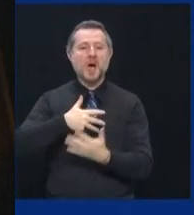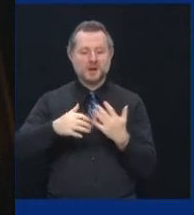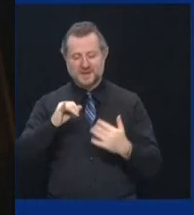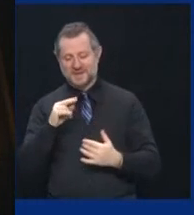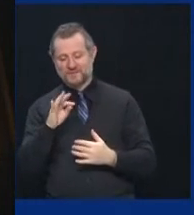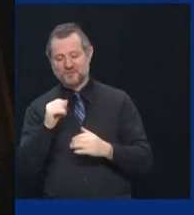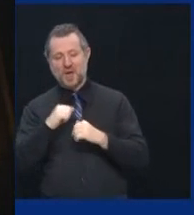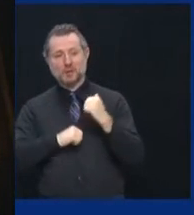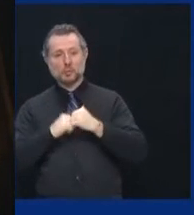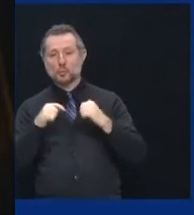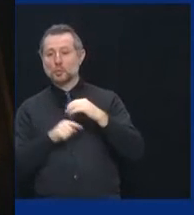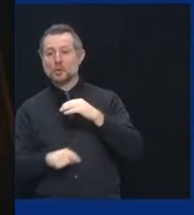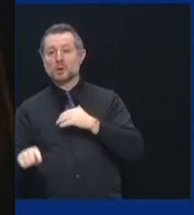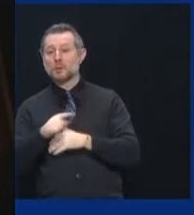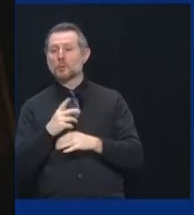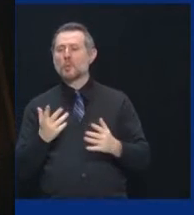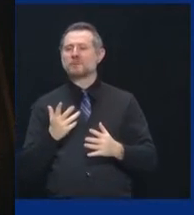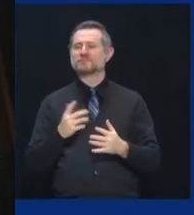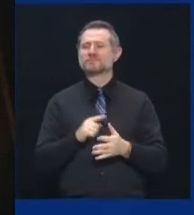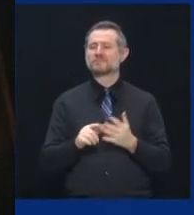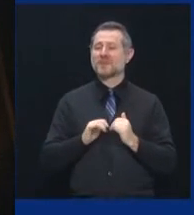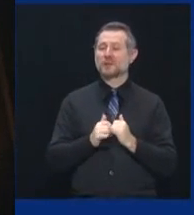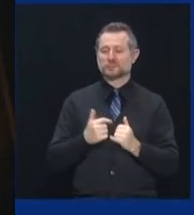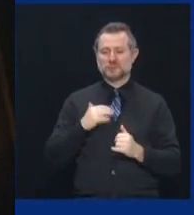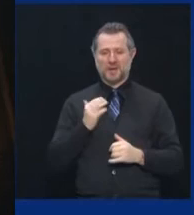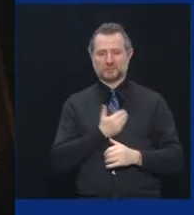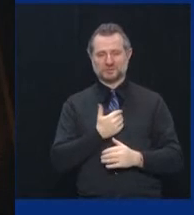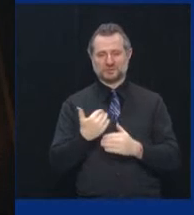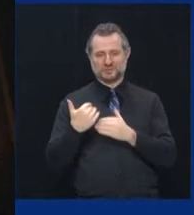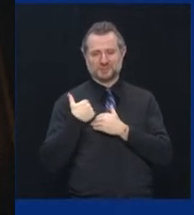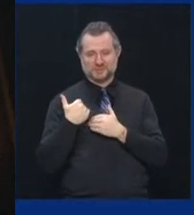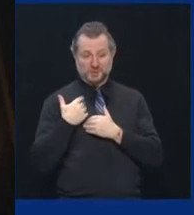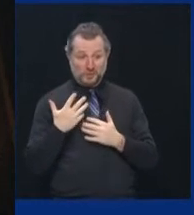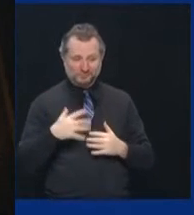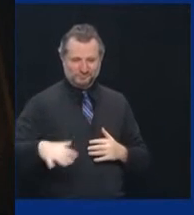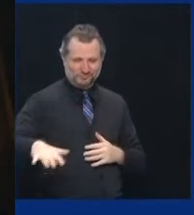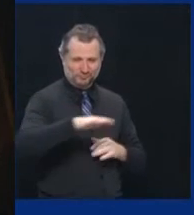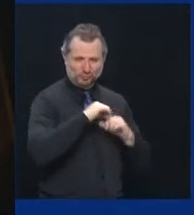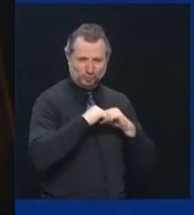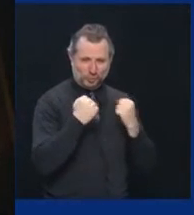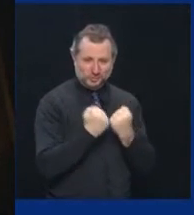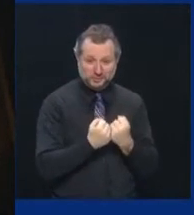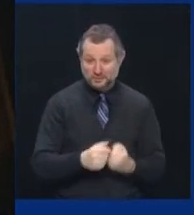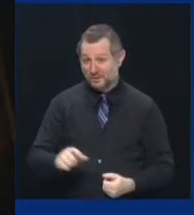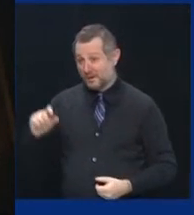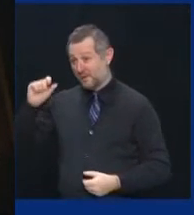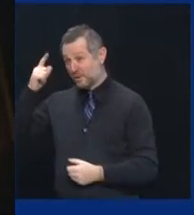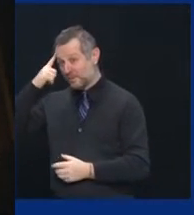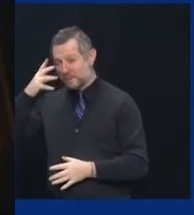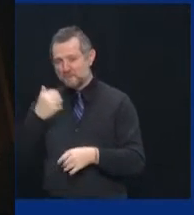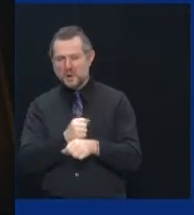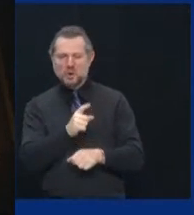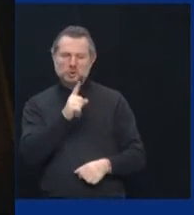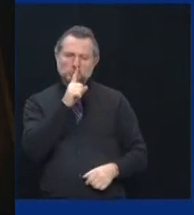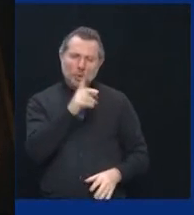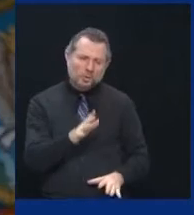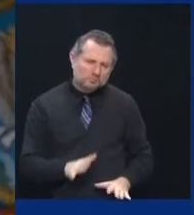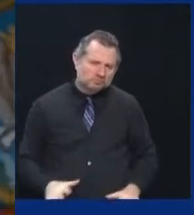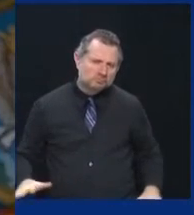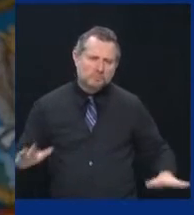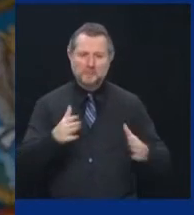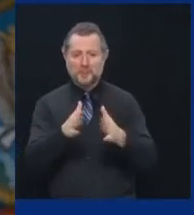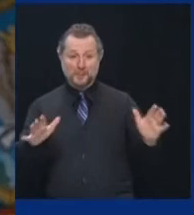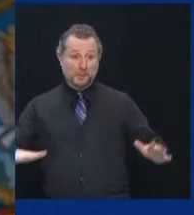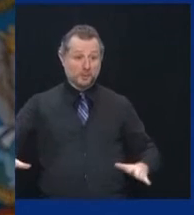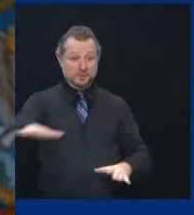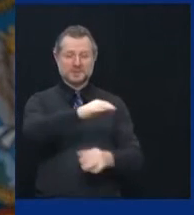with our fundamental responsibility as a society and as a government to ensure public safety. Last